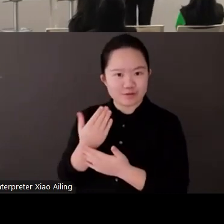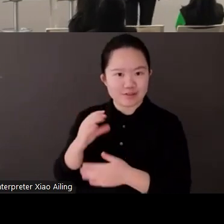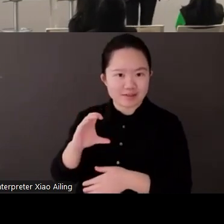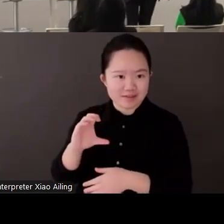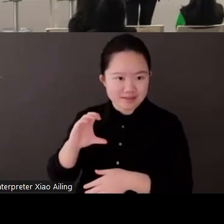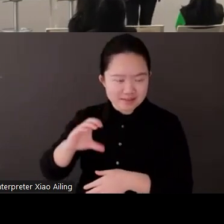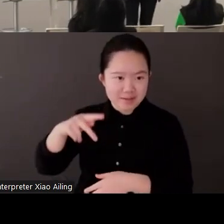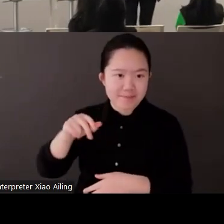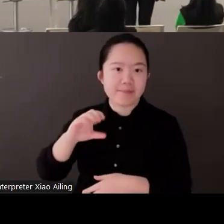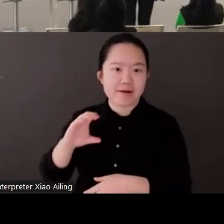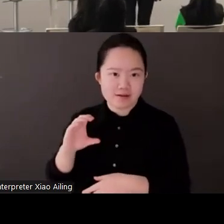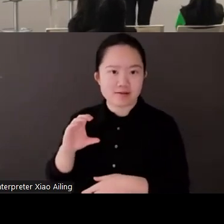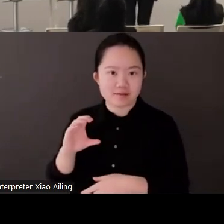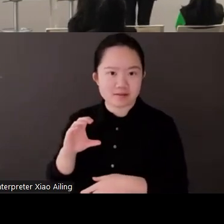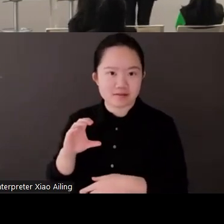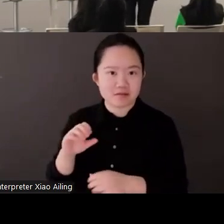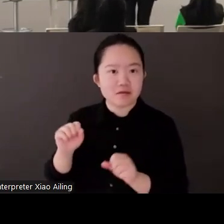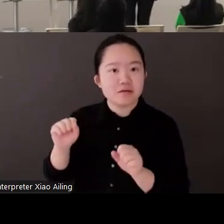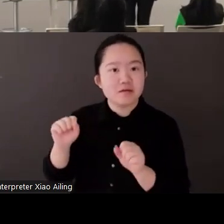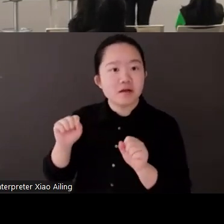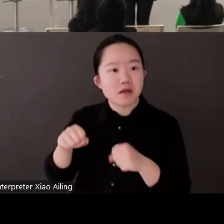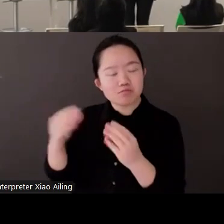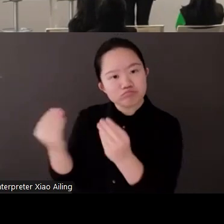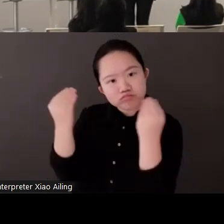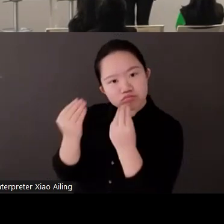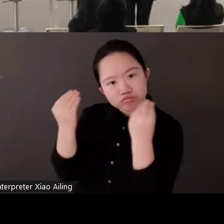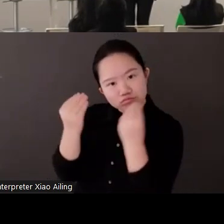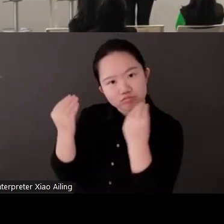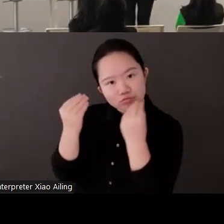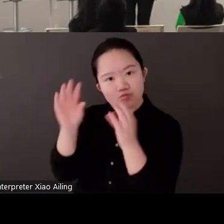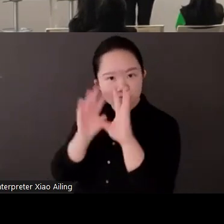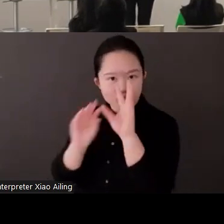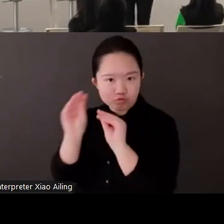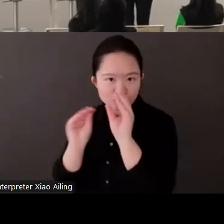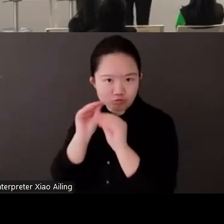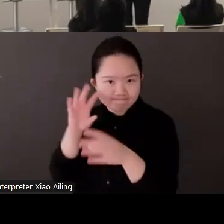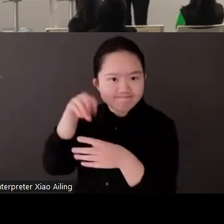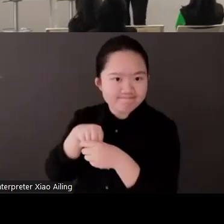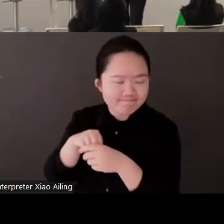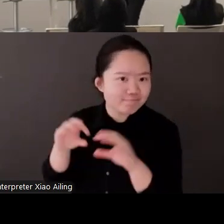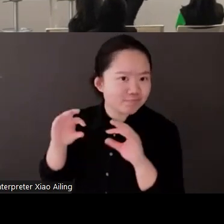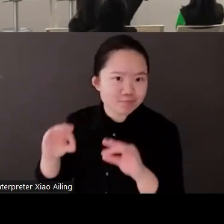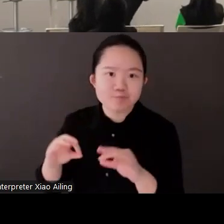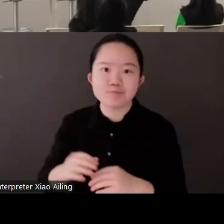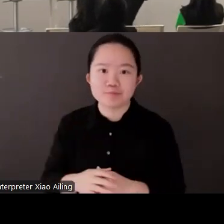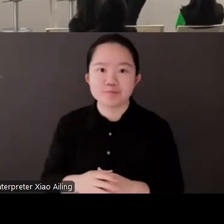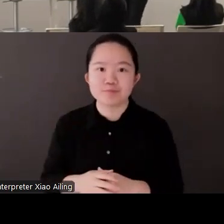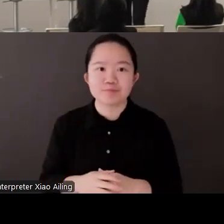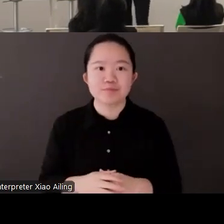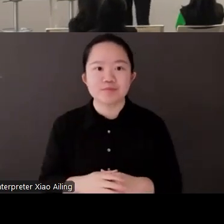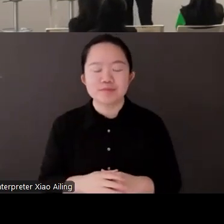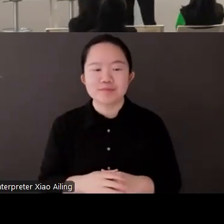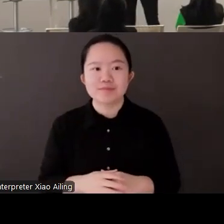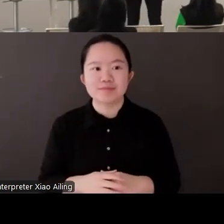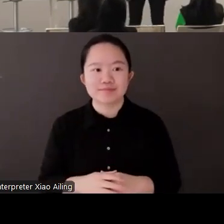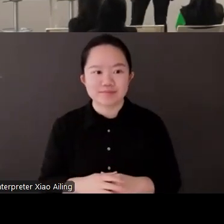sorry, can't express that word right now, training providers, like Funka Foundation, where I work. So that was a bit